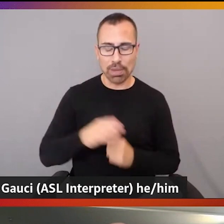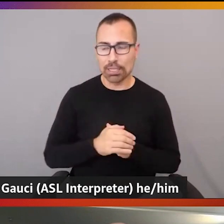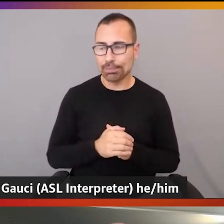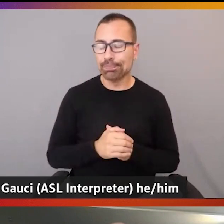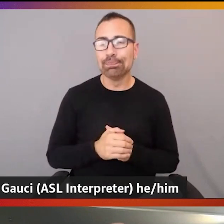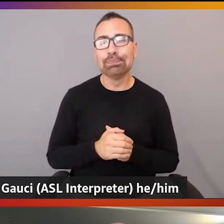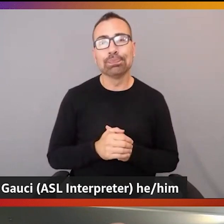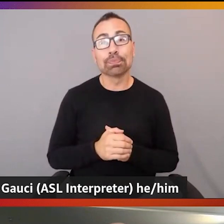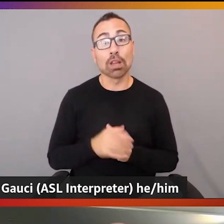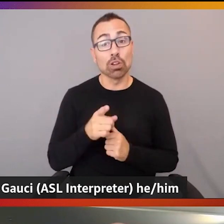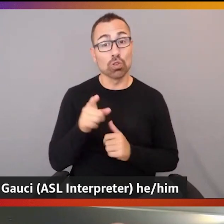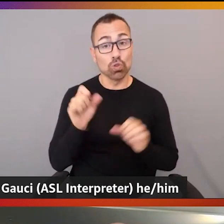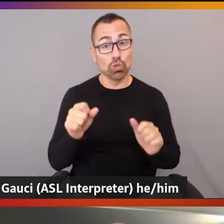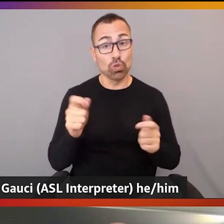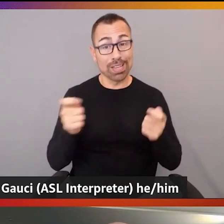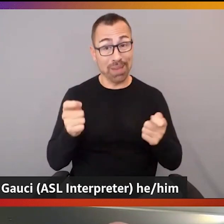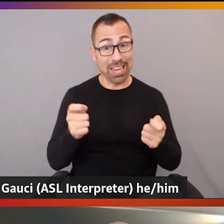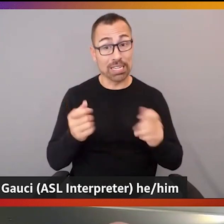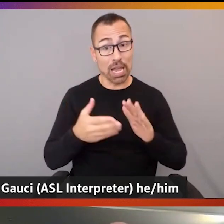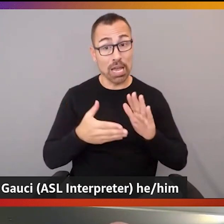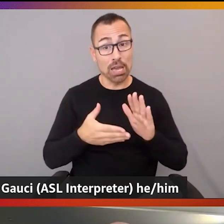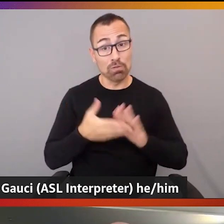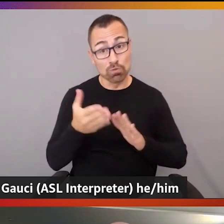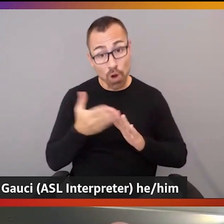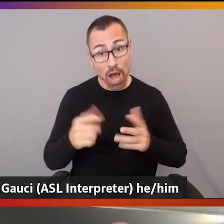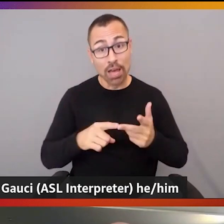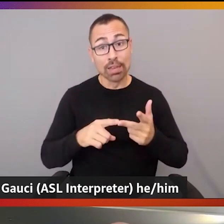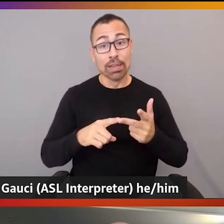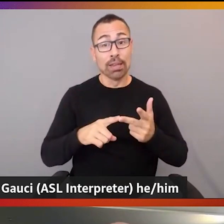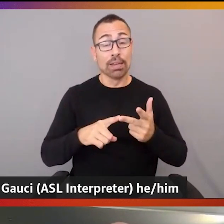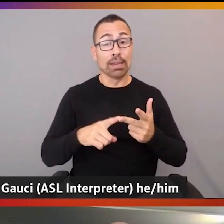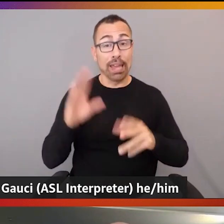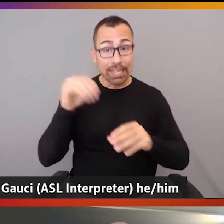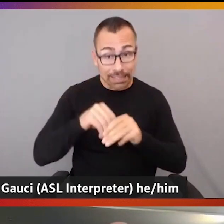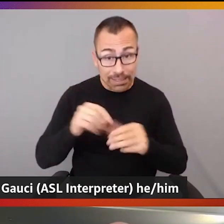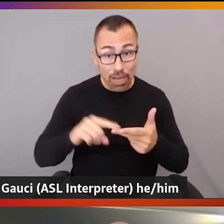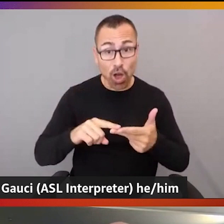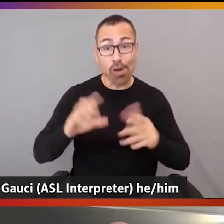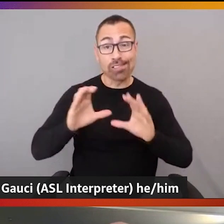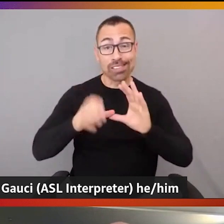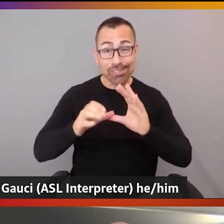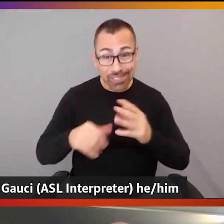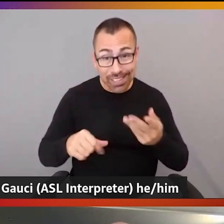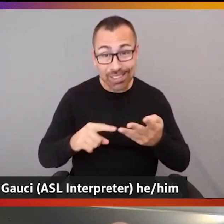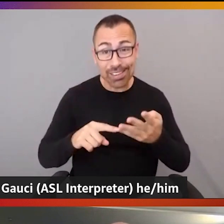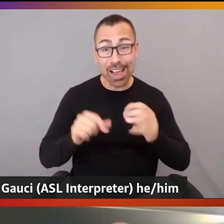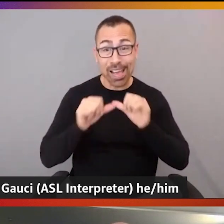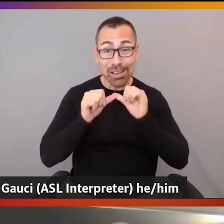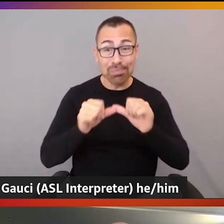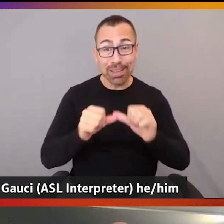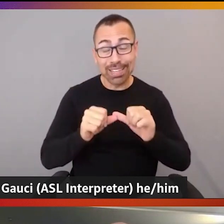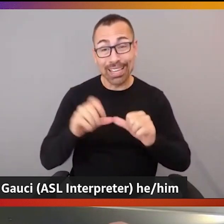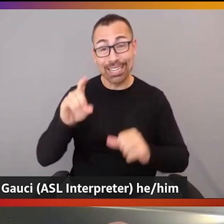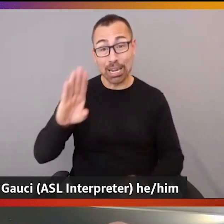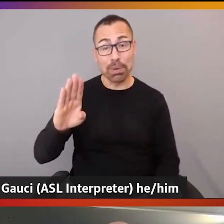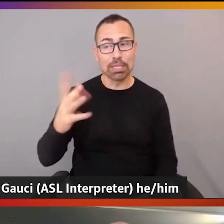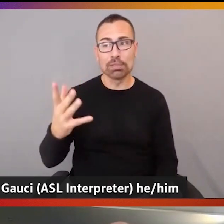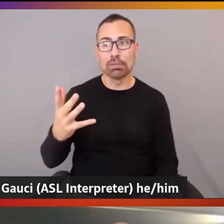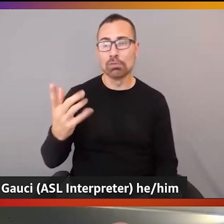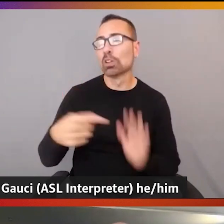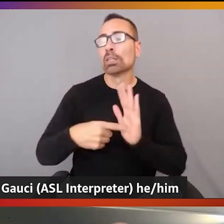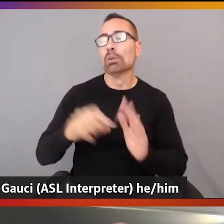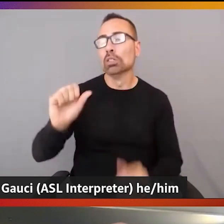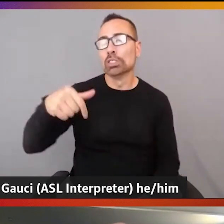can manage and run, install, configure, maintain a database, say a PostgreSQL database, that doesn't